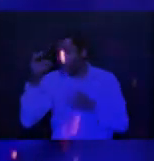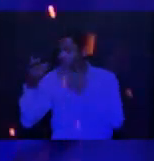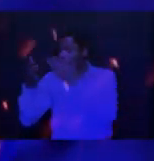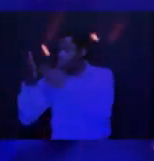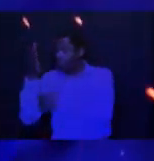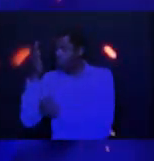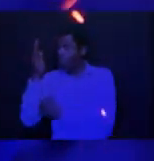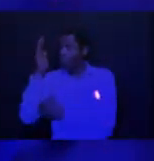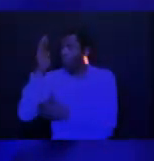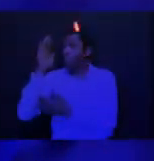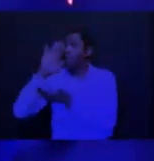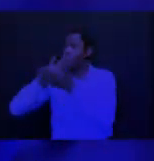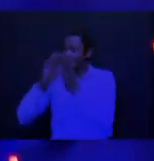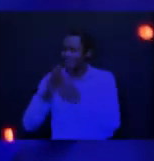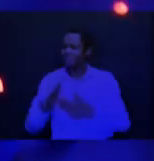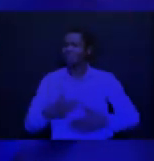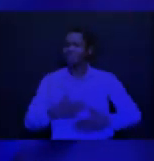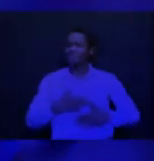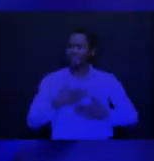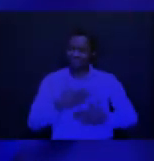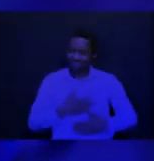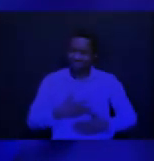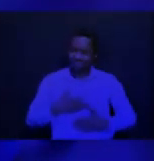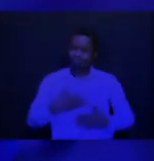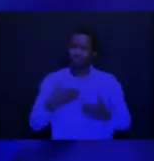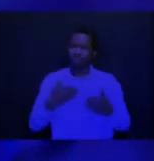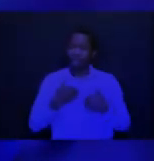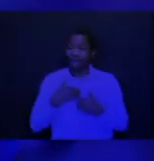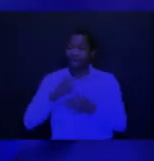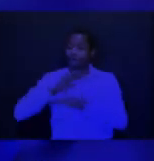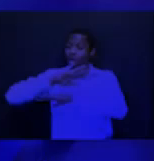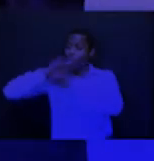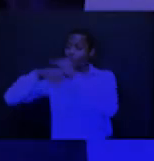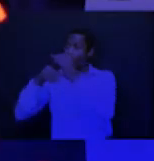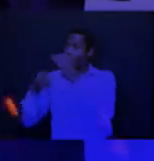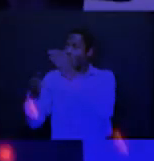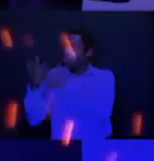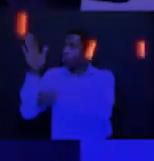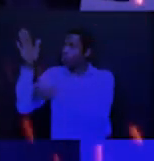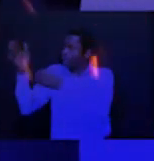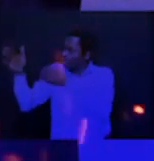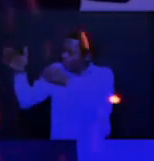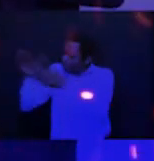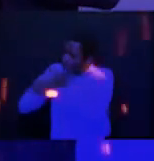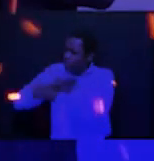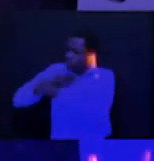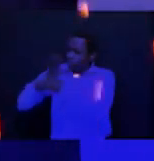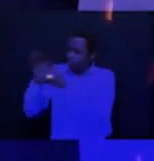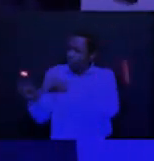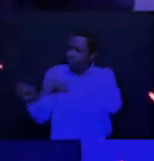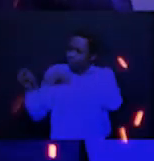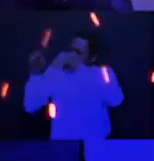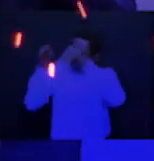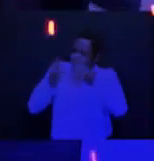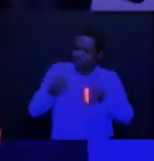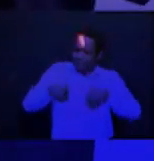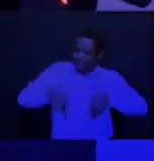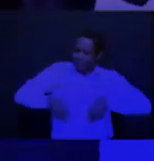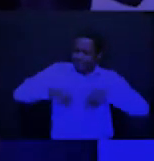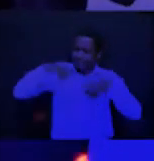have all his fullness dwell in him. If he said, "So young couple, any say, Namaya, Nina, a better